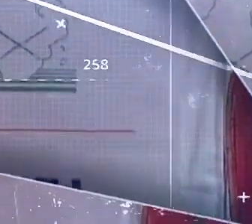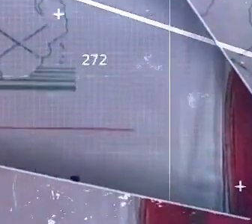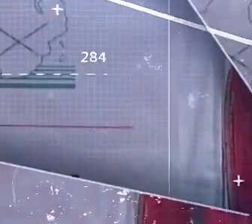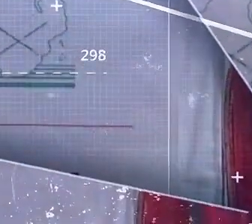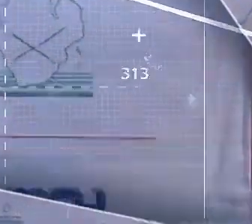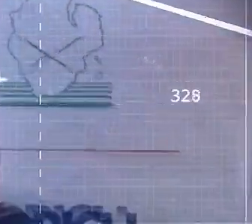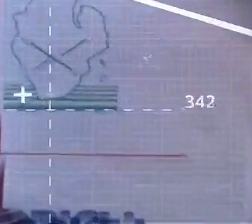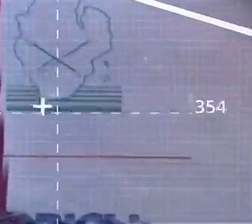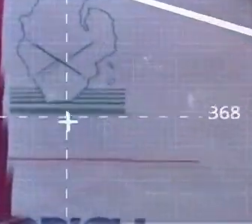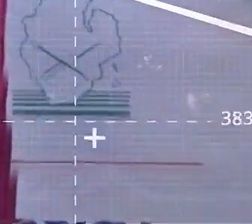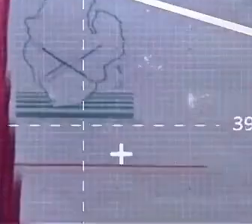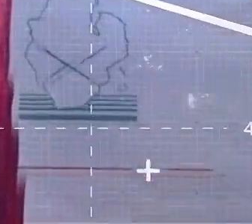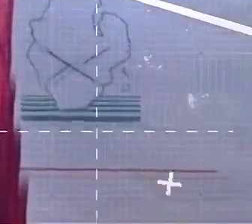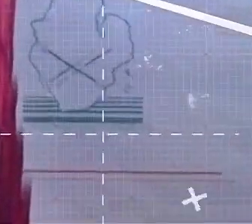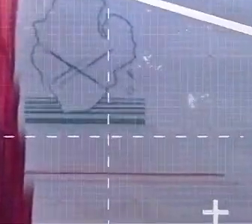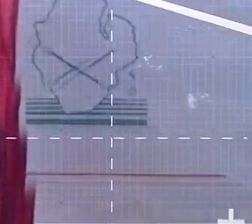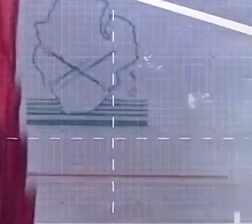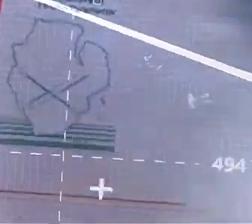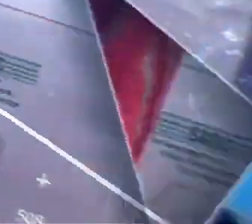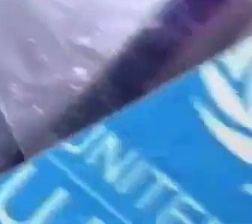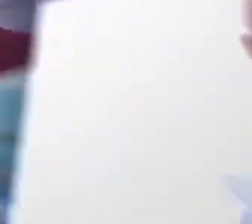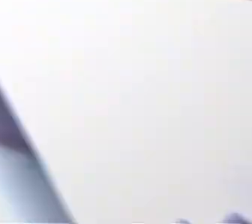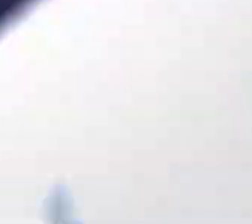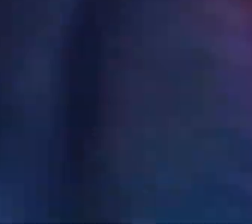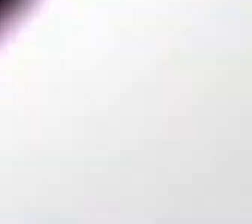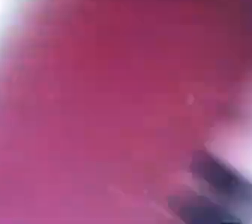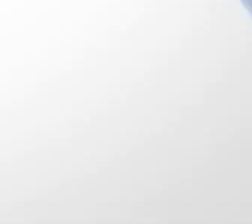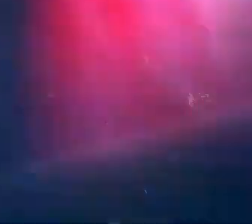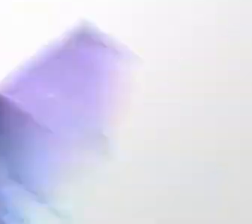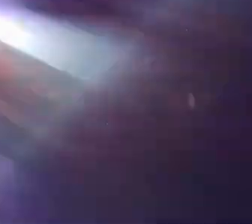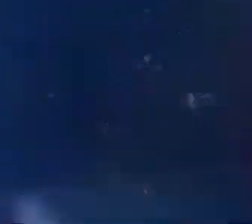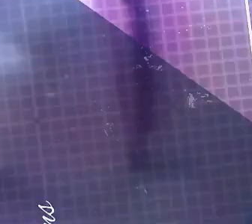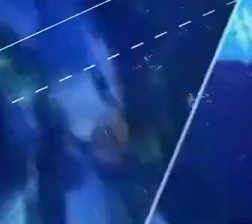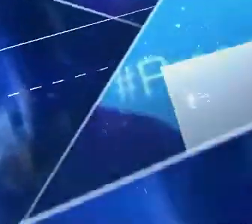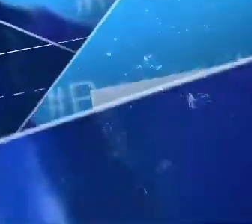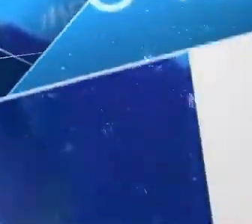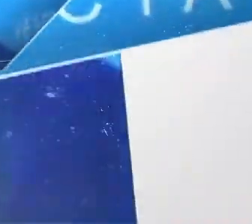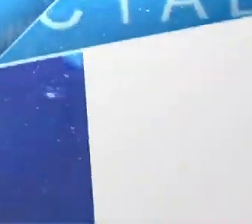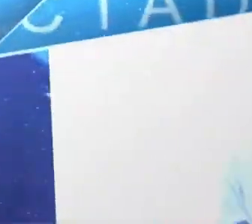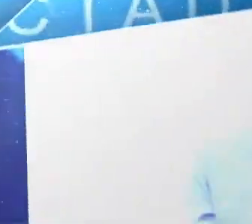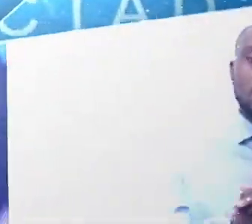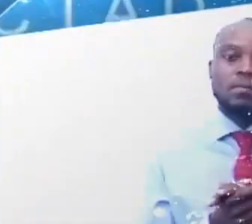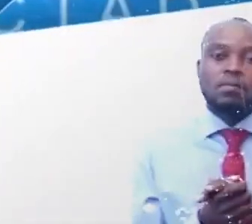We call for policies and practices that put people first.